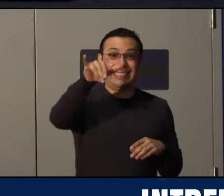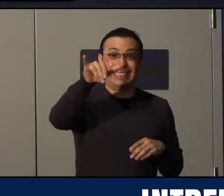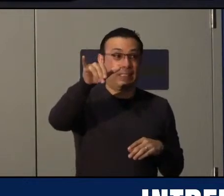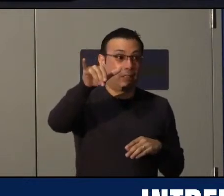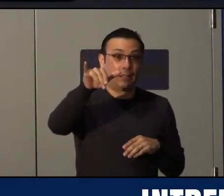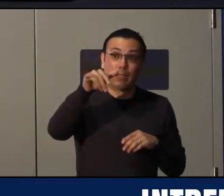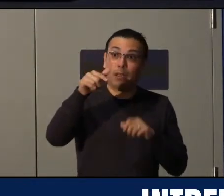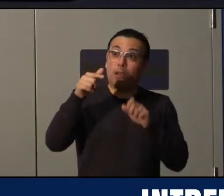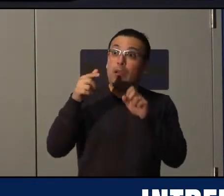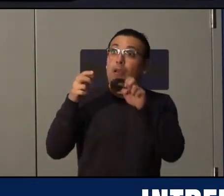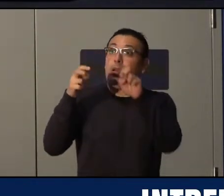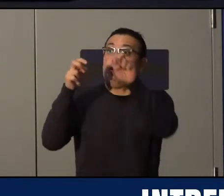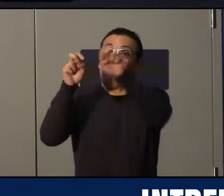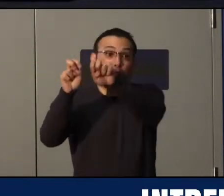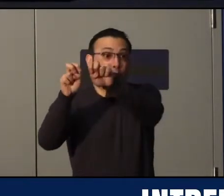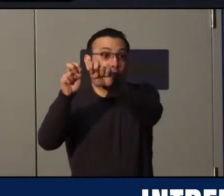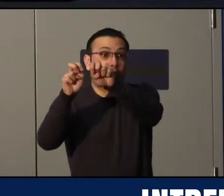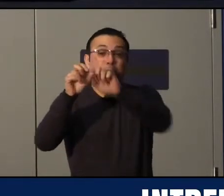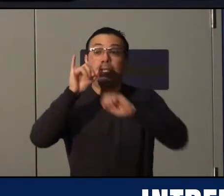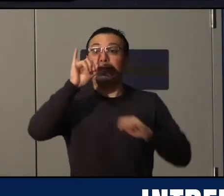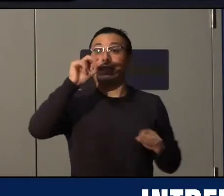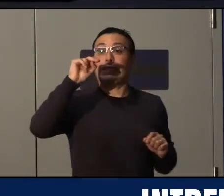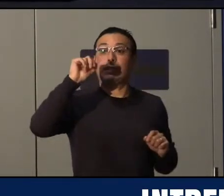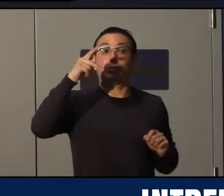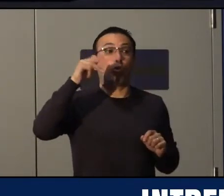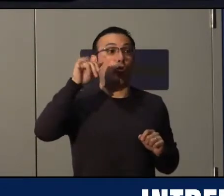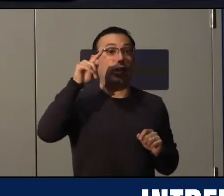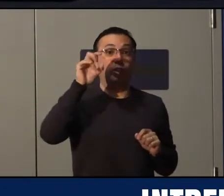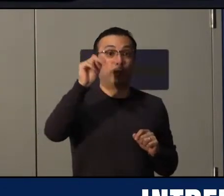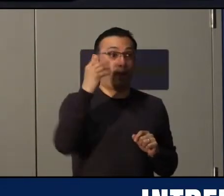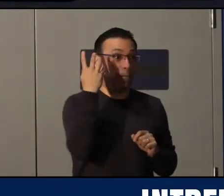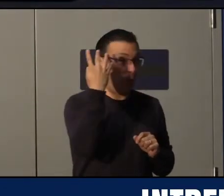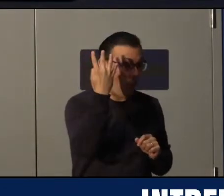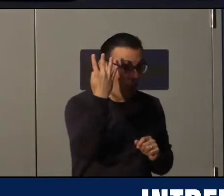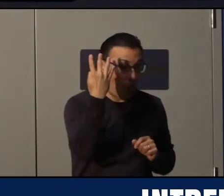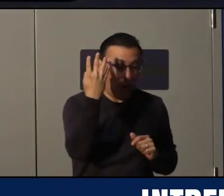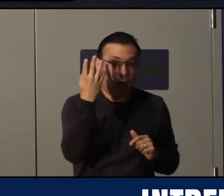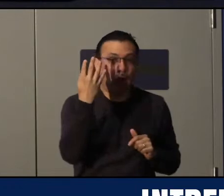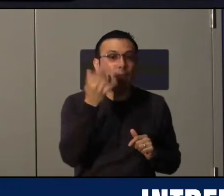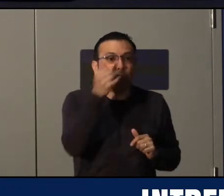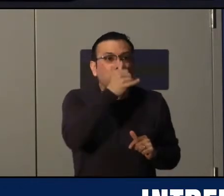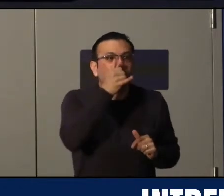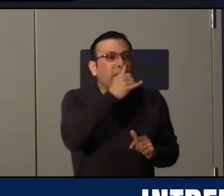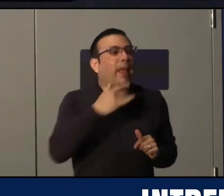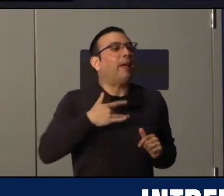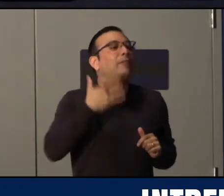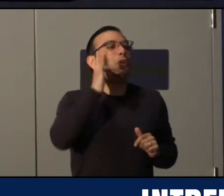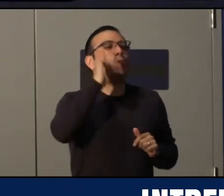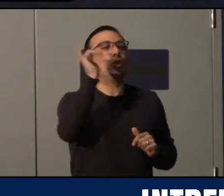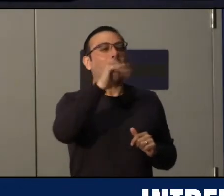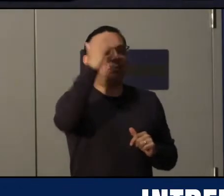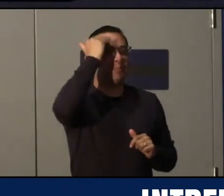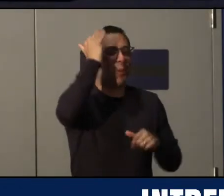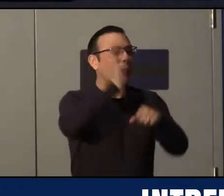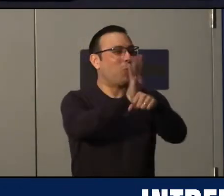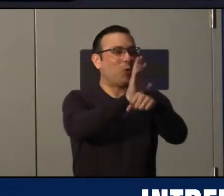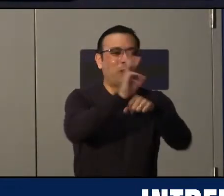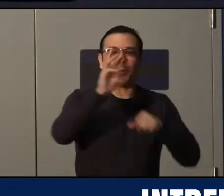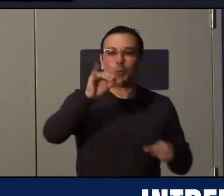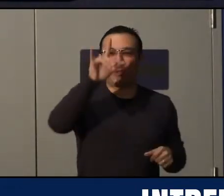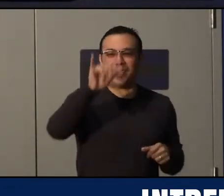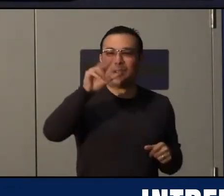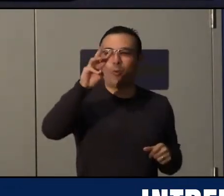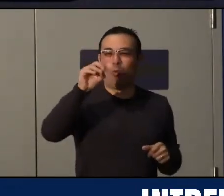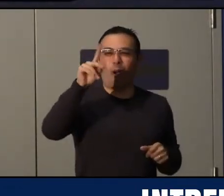be part of the Inspiration 4. It really was like getting the golden ticket for Willy Wonka.